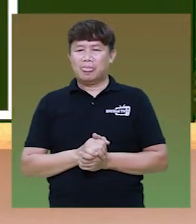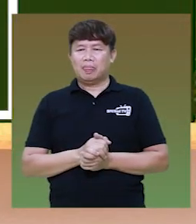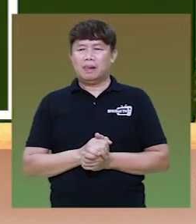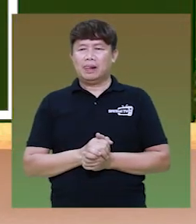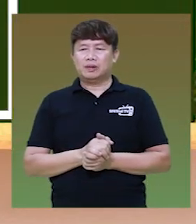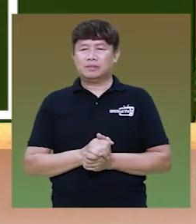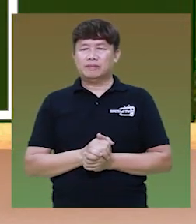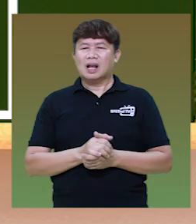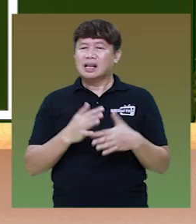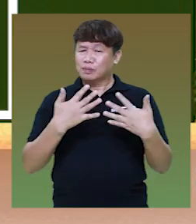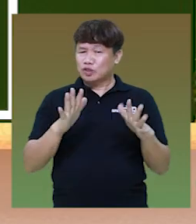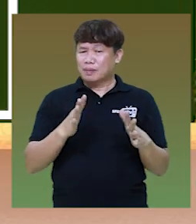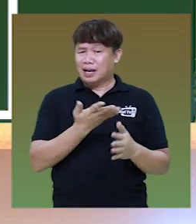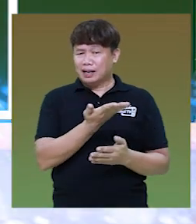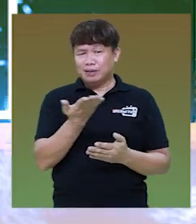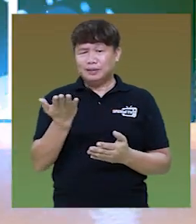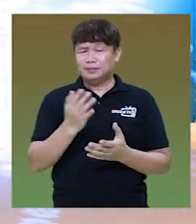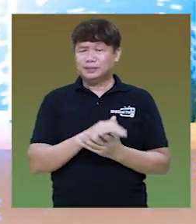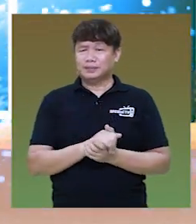Are you finished?